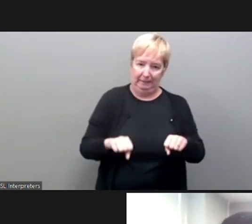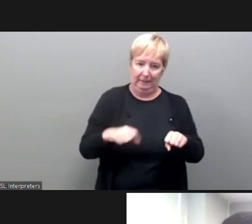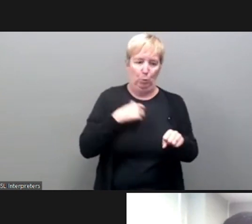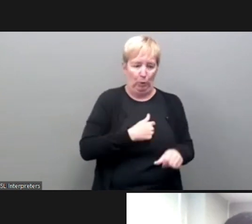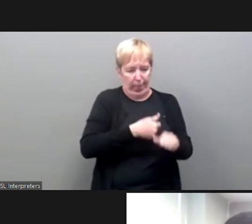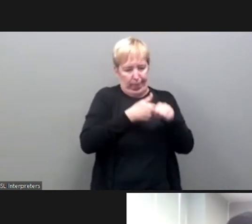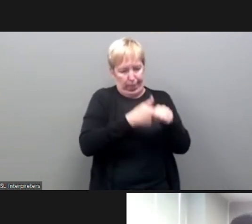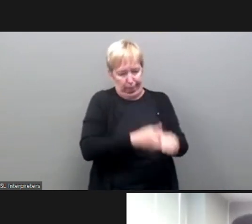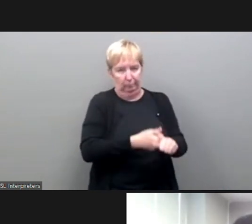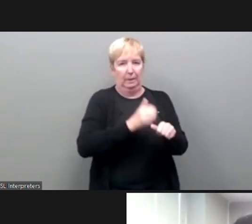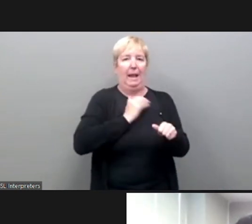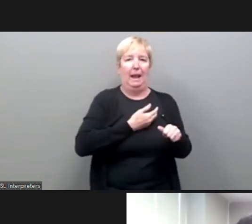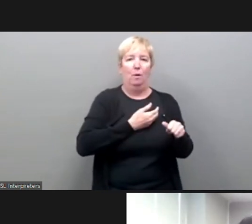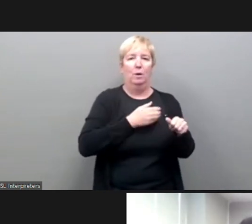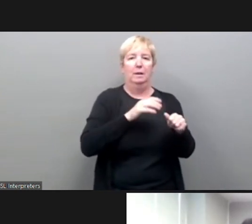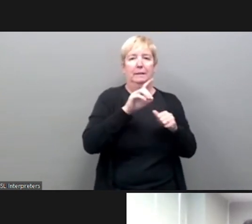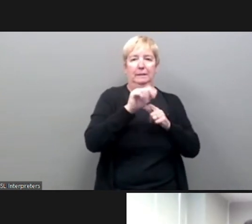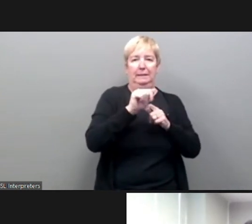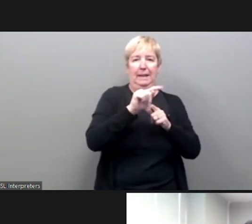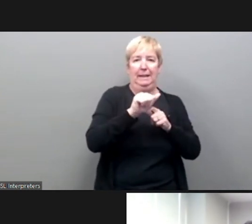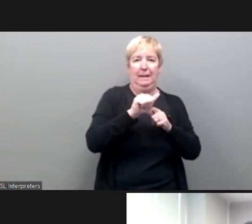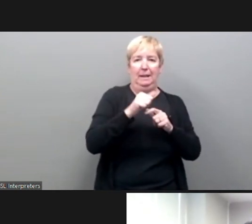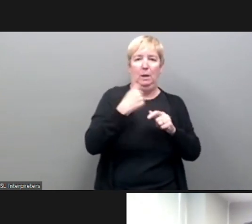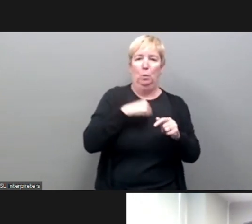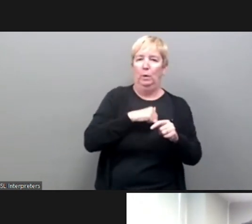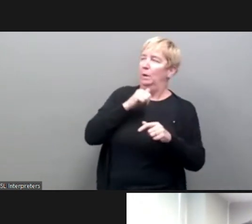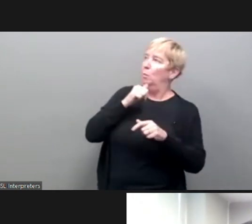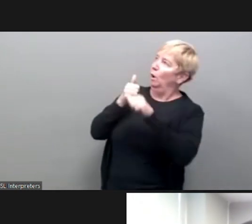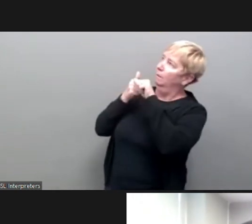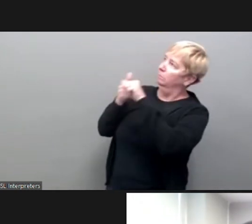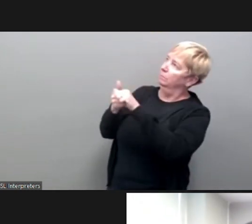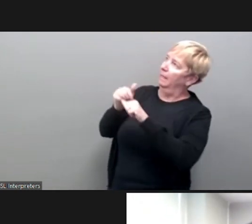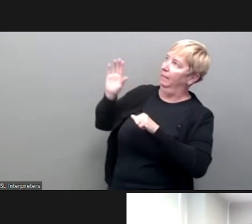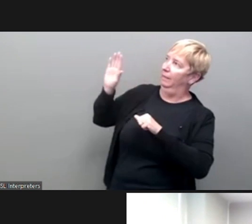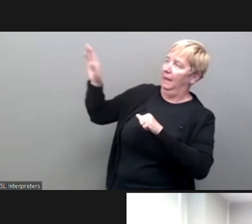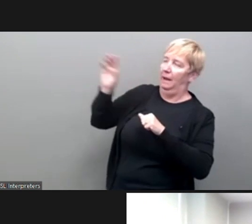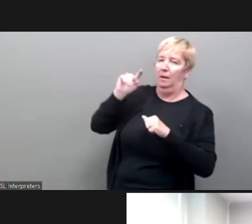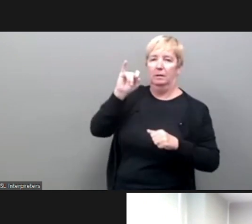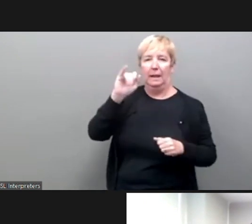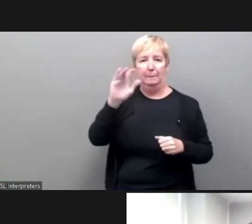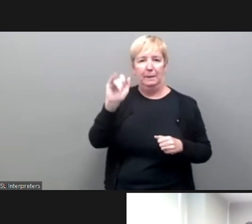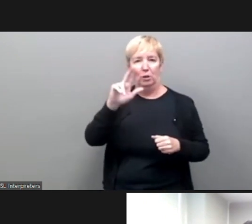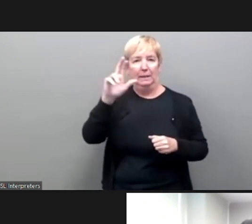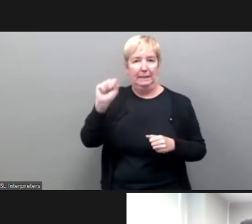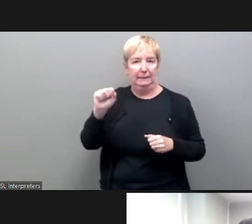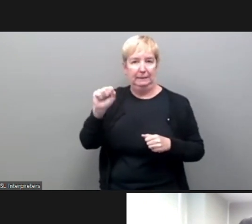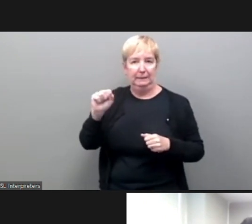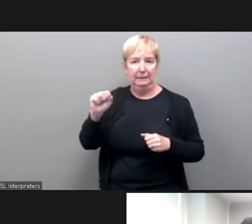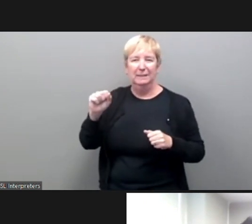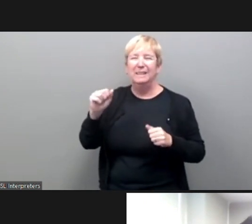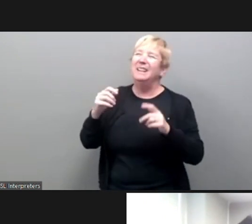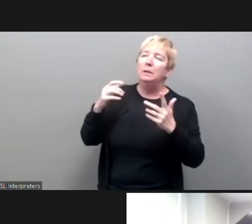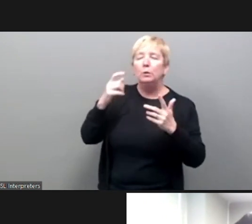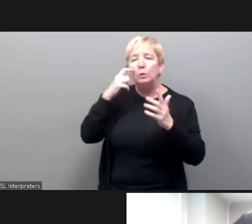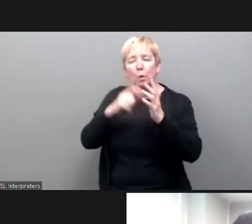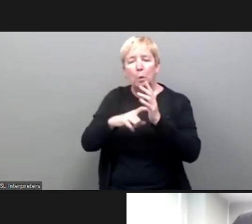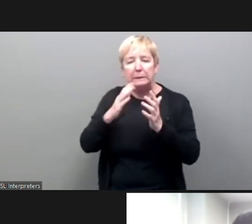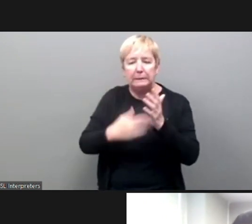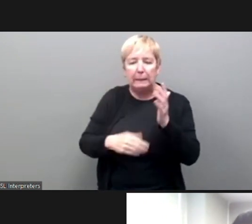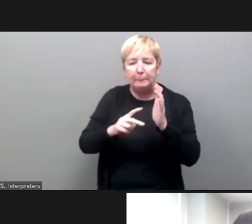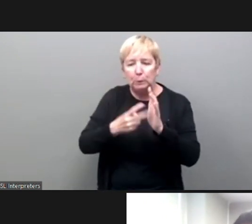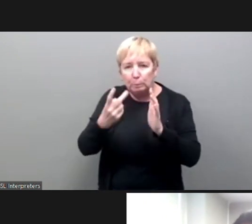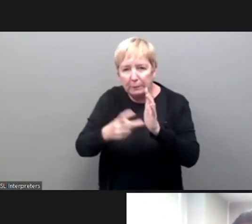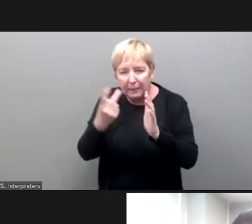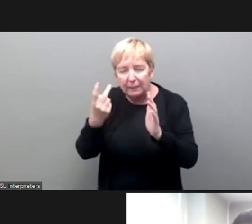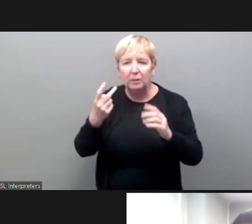data and not necessarily using the data from Tiberius because there were some duplications. And also we had